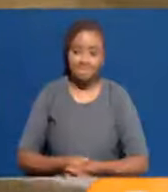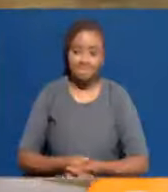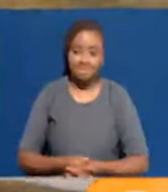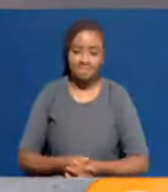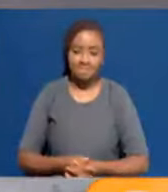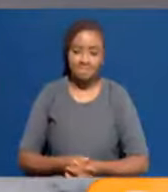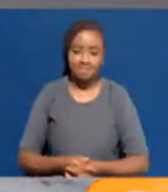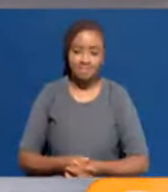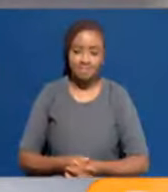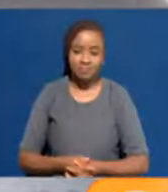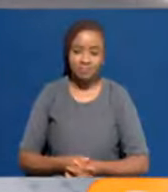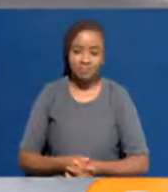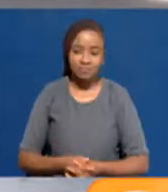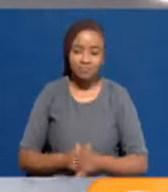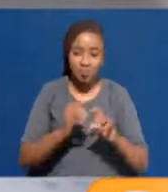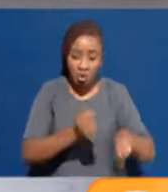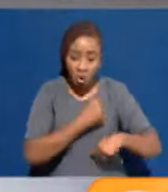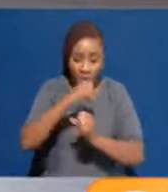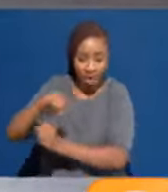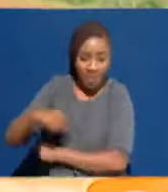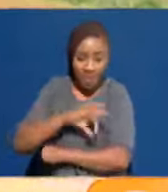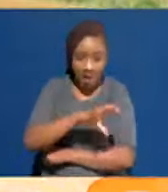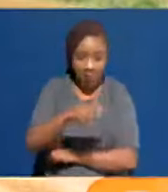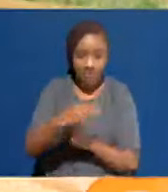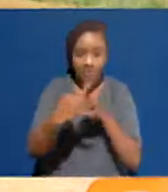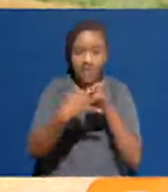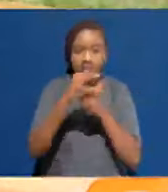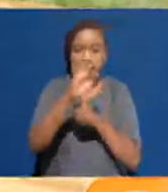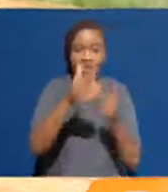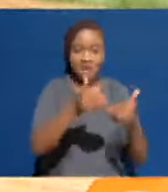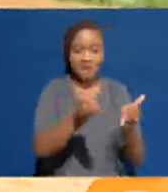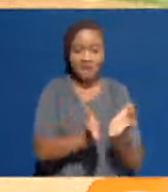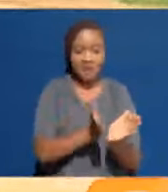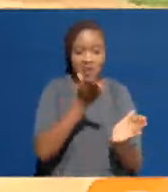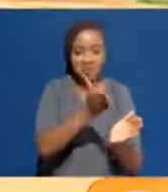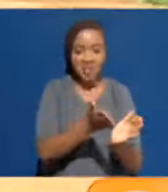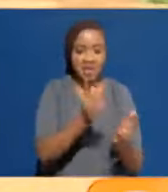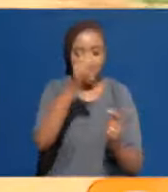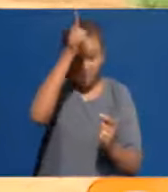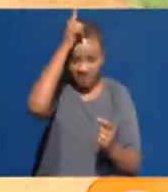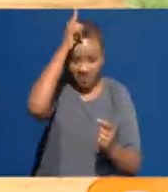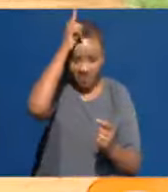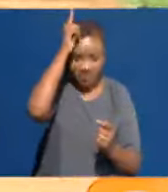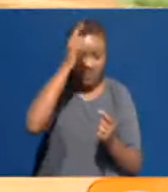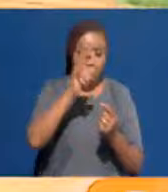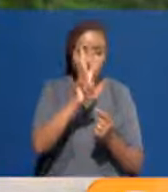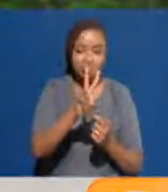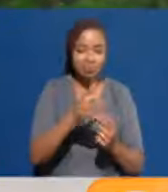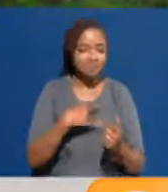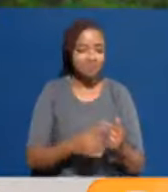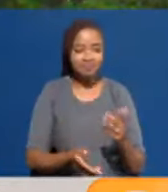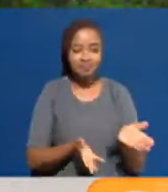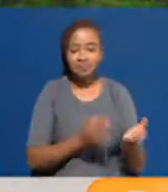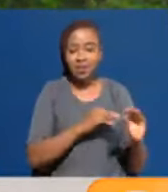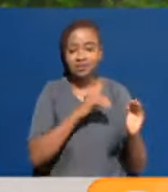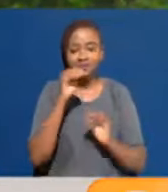In Homa Bay County, close to 85 families in Karachuonyo and Wahambla villages have been displaced from their homes